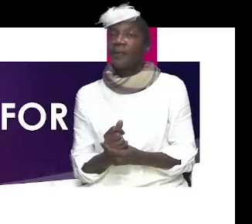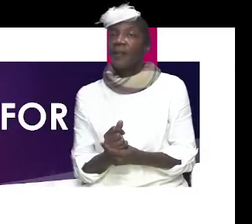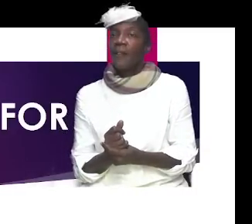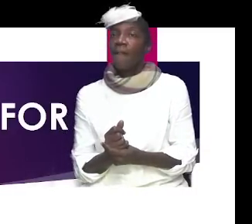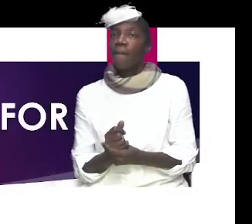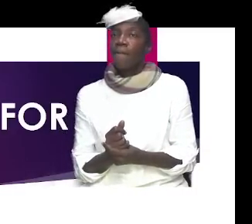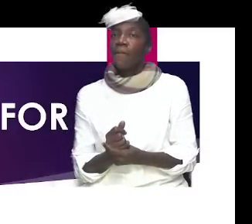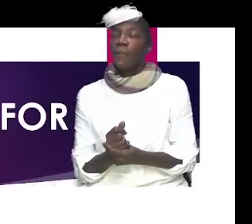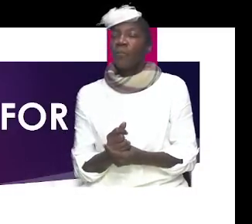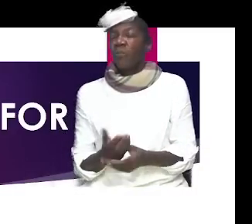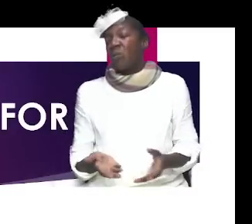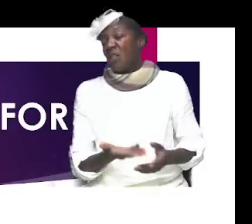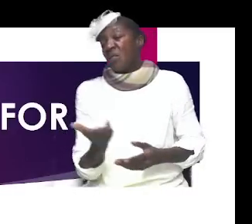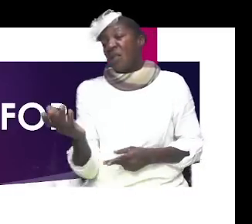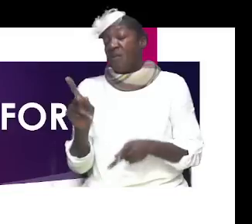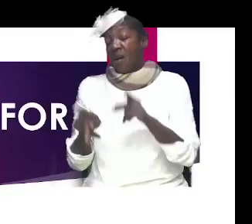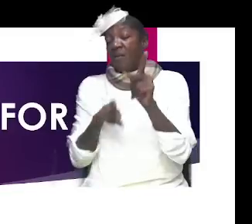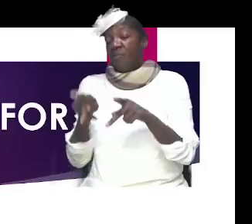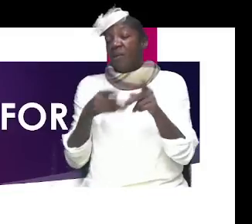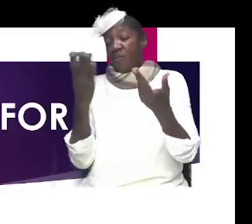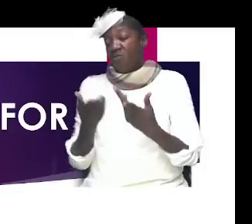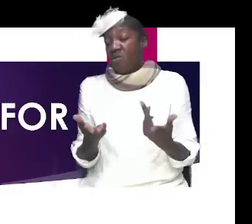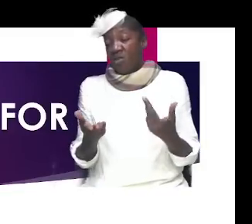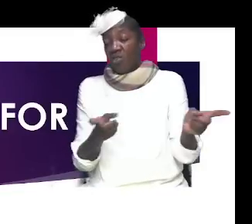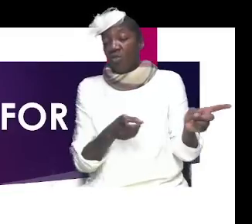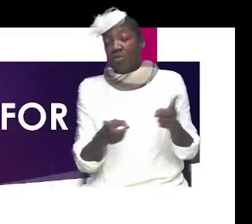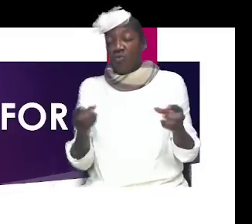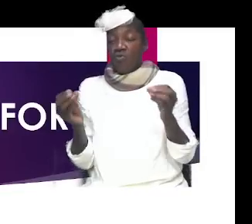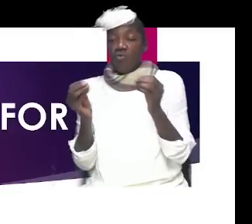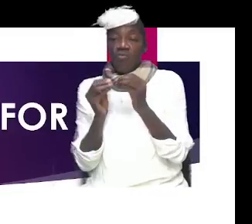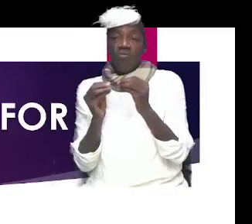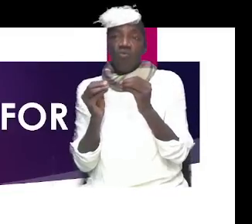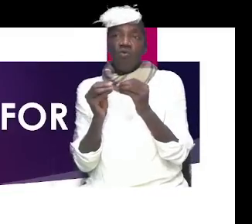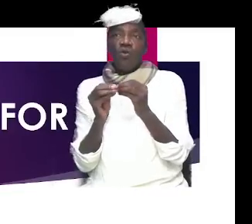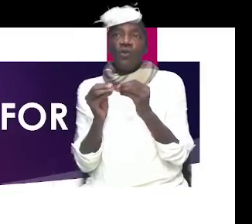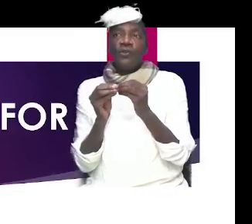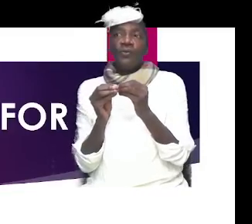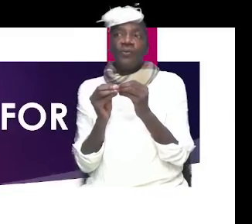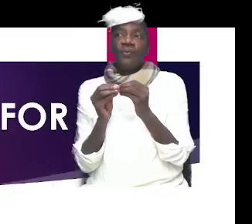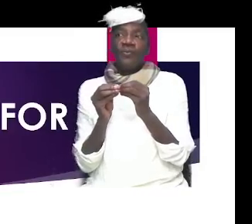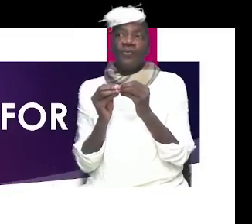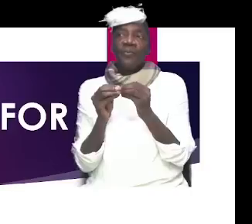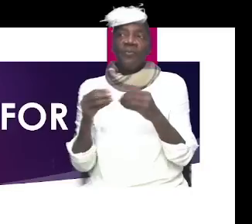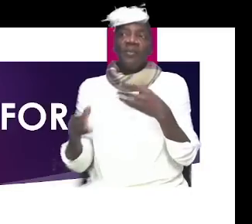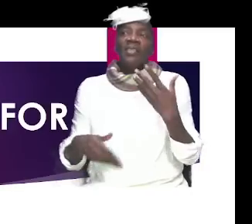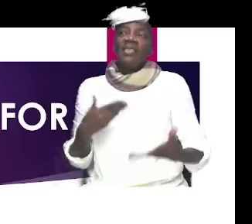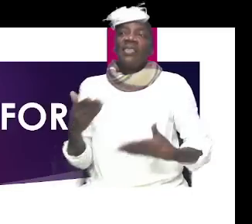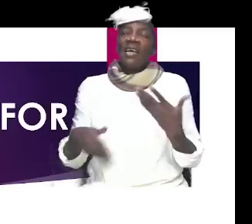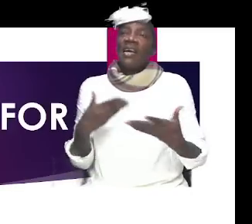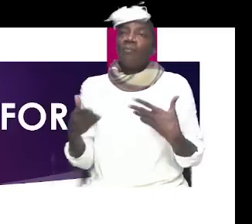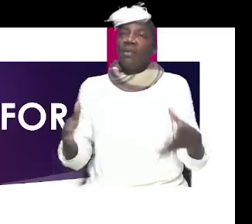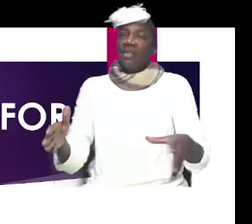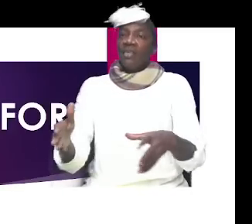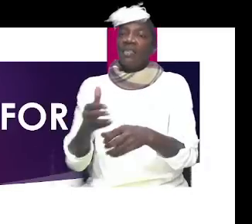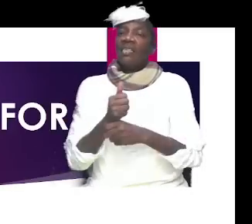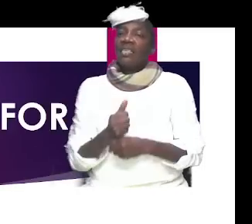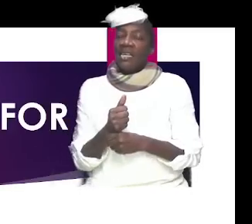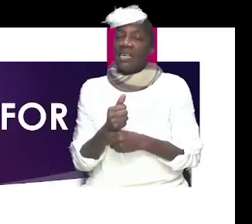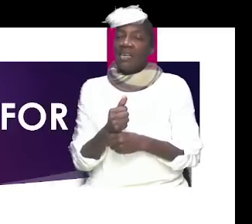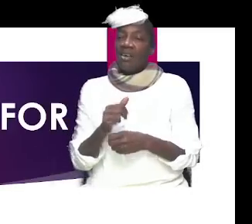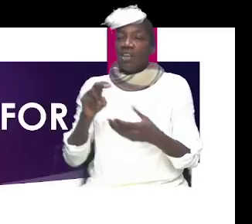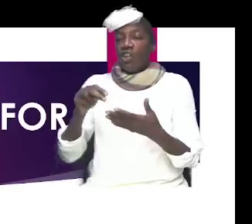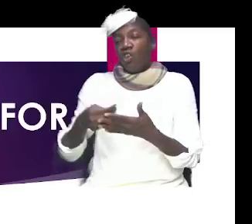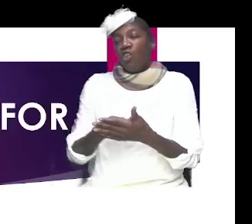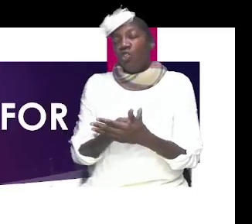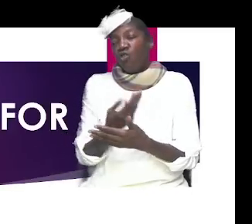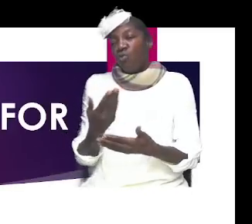there are folks who would have wanted to do more. Yes? They would be happy to take on new challenges for